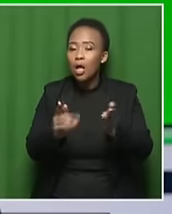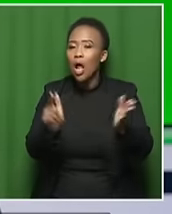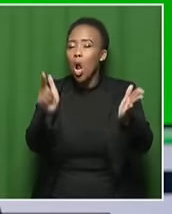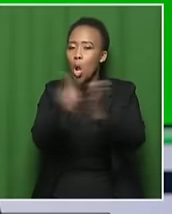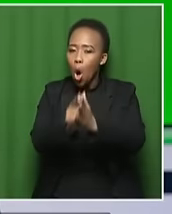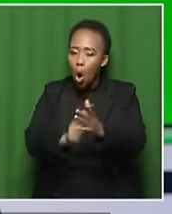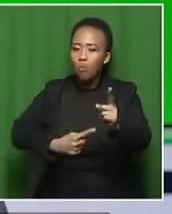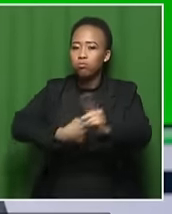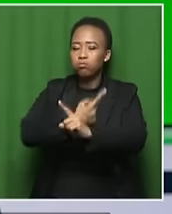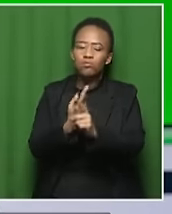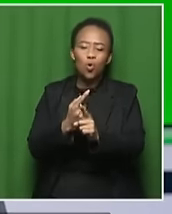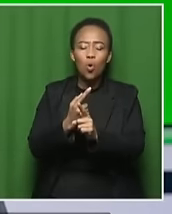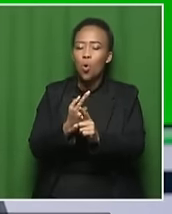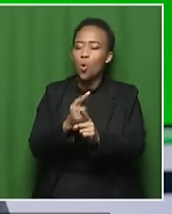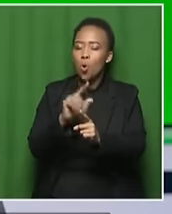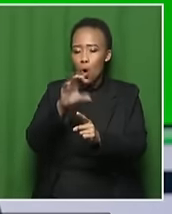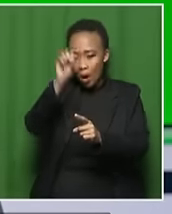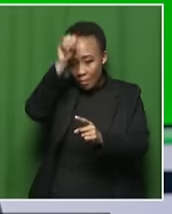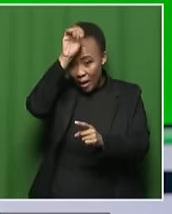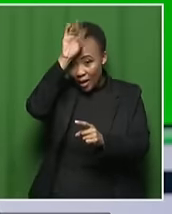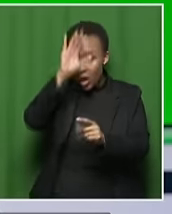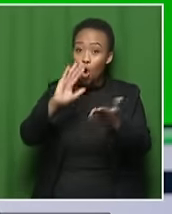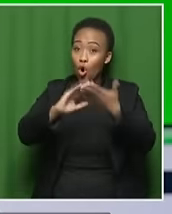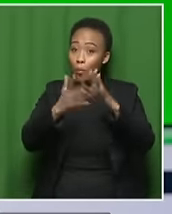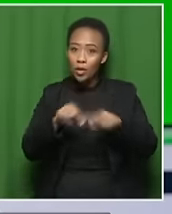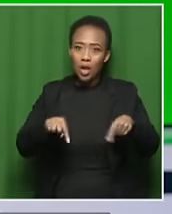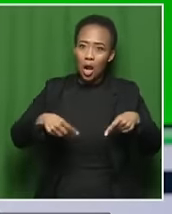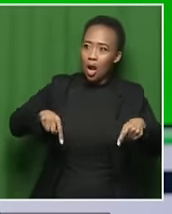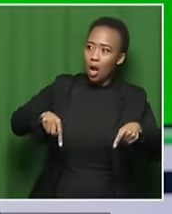they'll tell you the police live in fear. Okay,